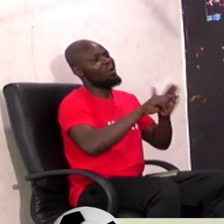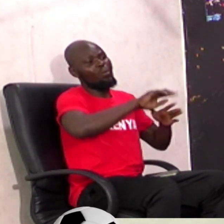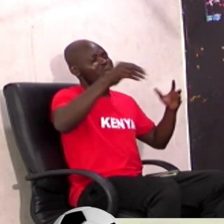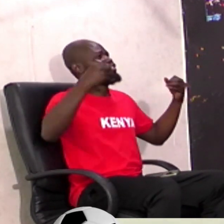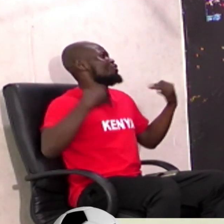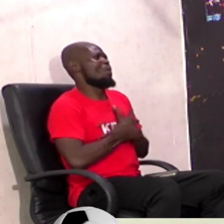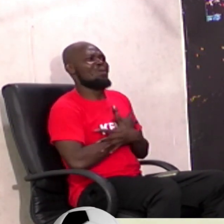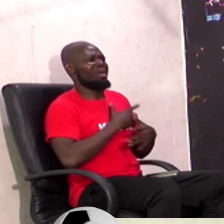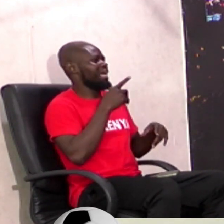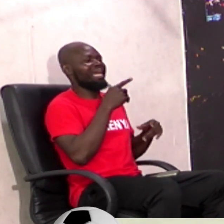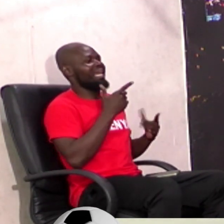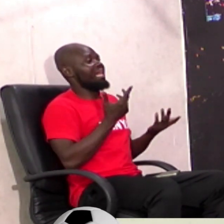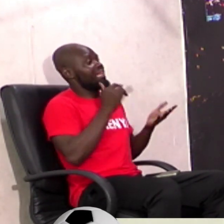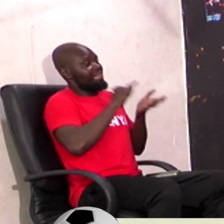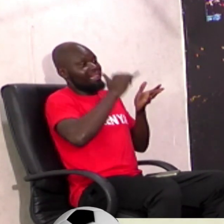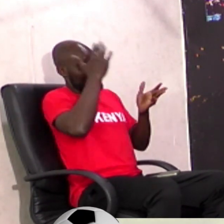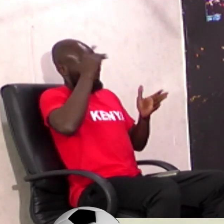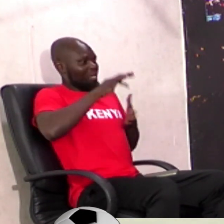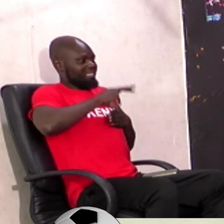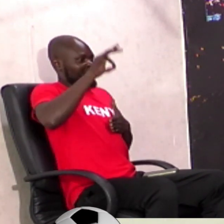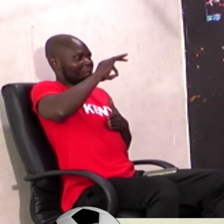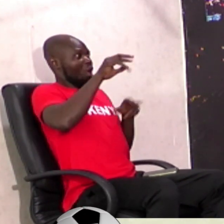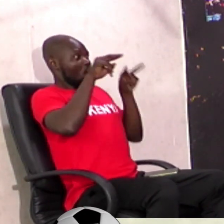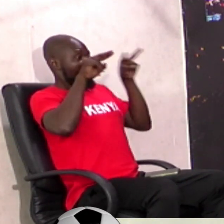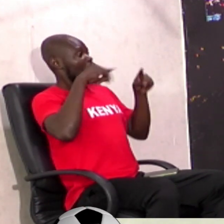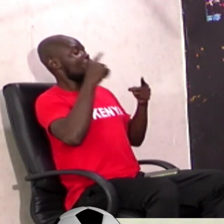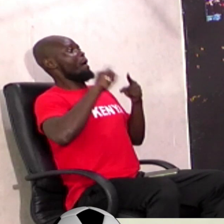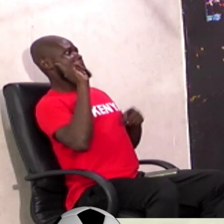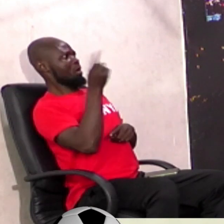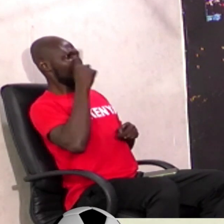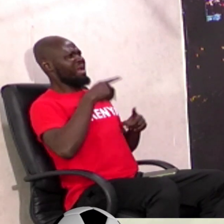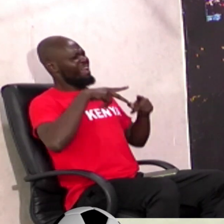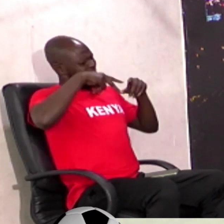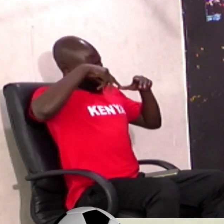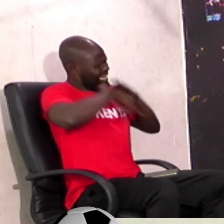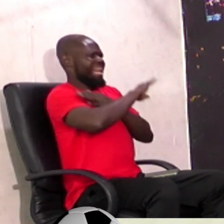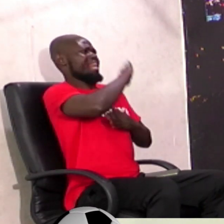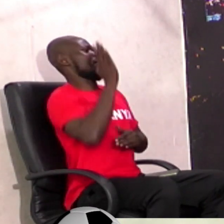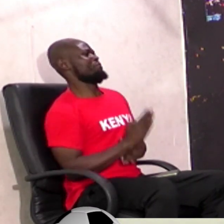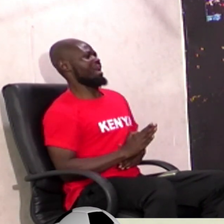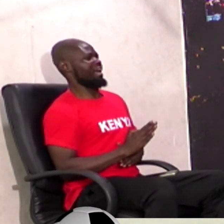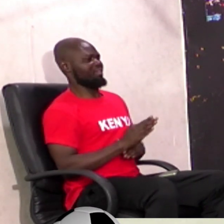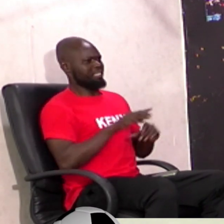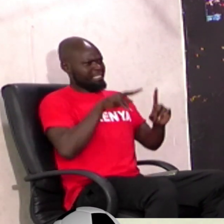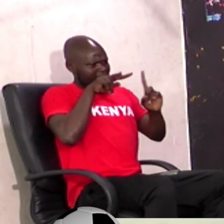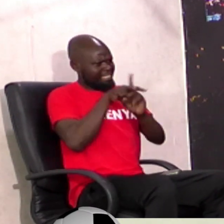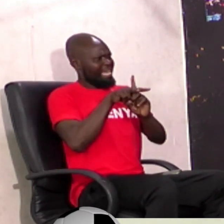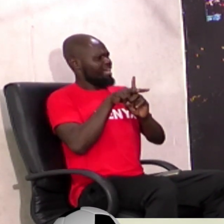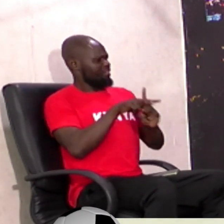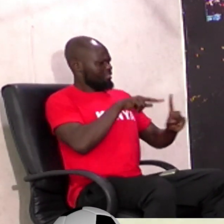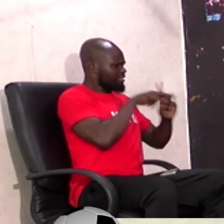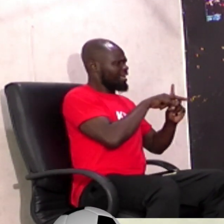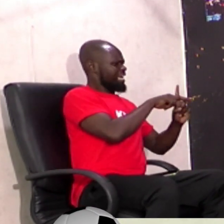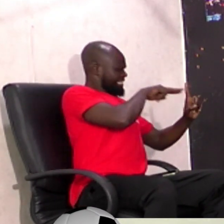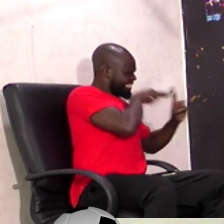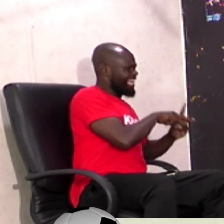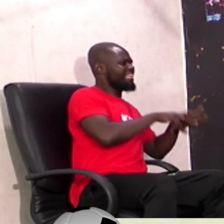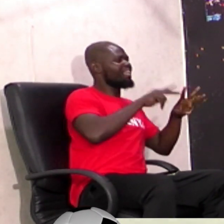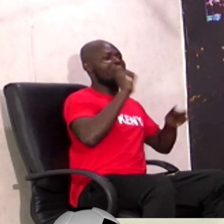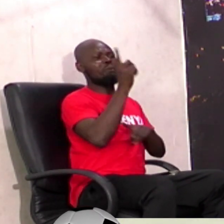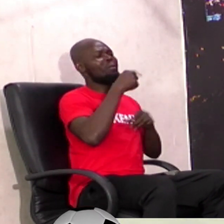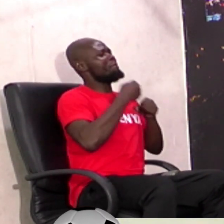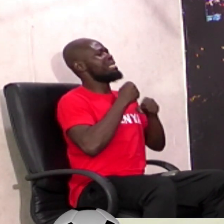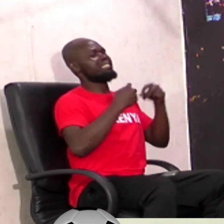lucky because Tottenham's defense is not a joke, and also they have that spirit. And for